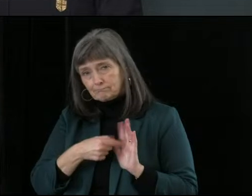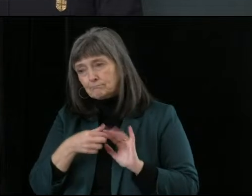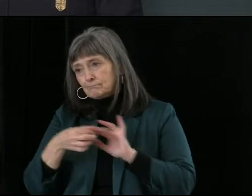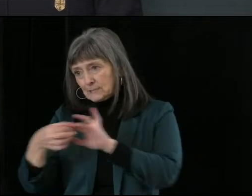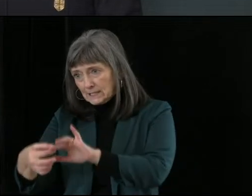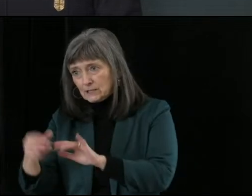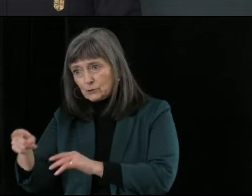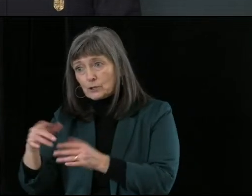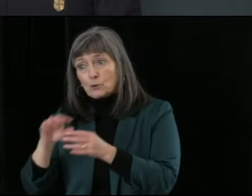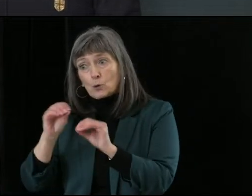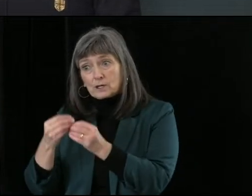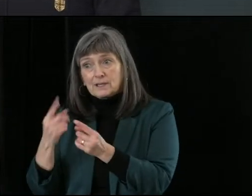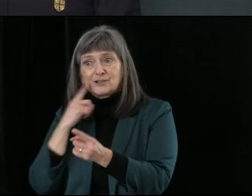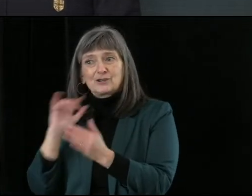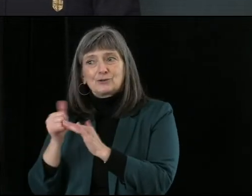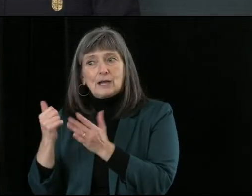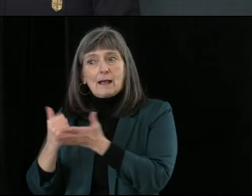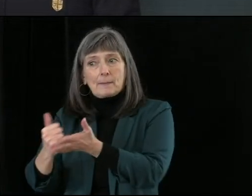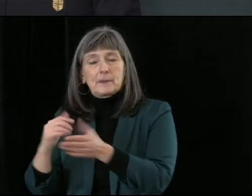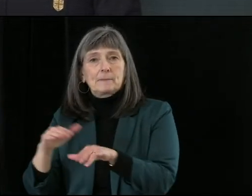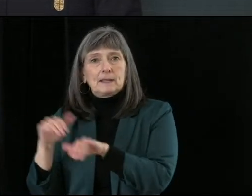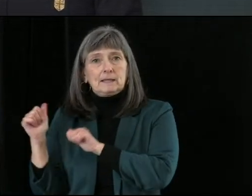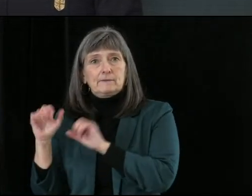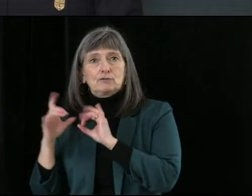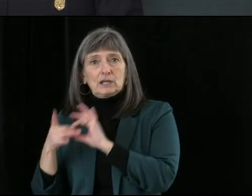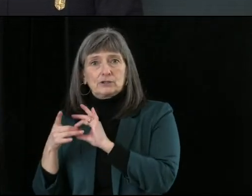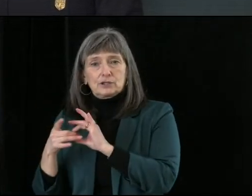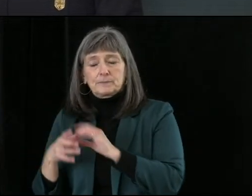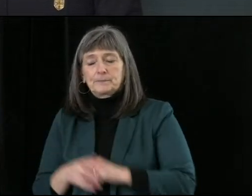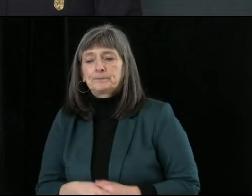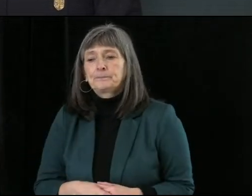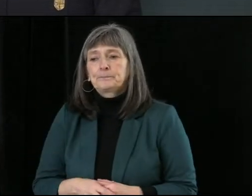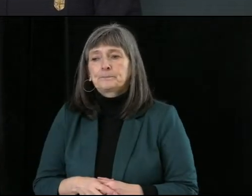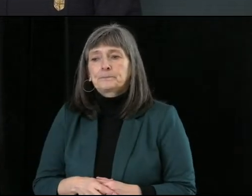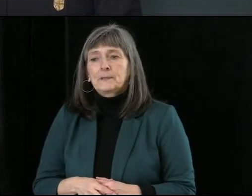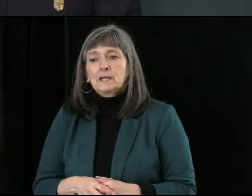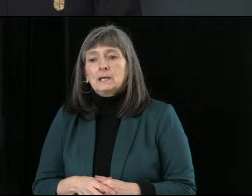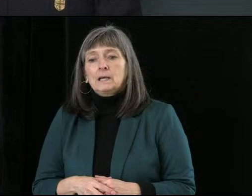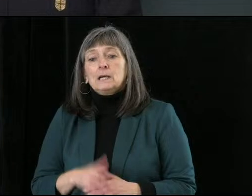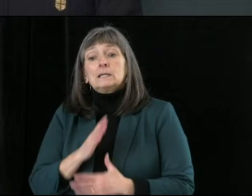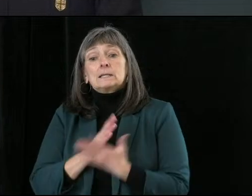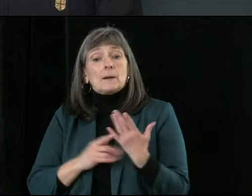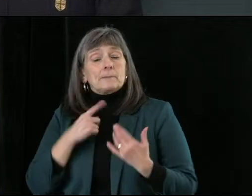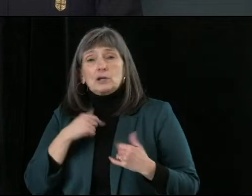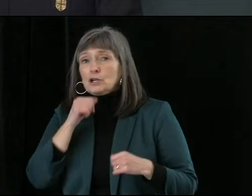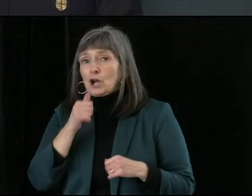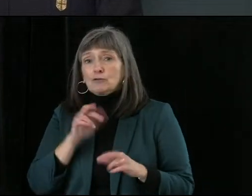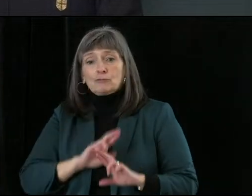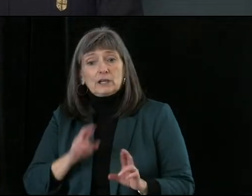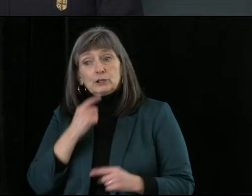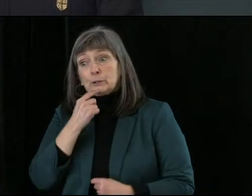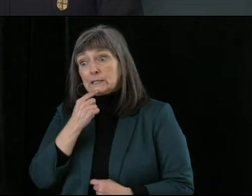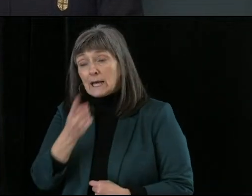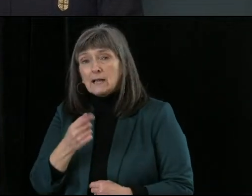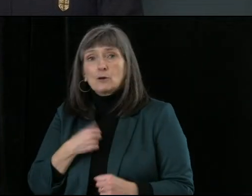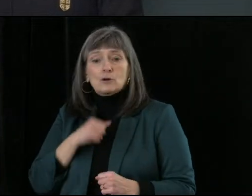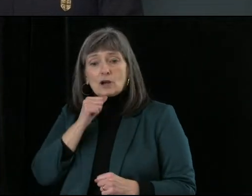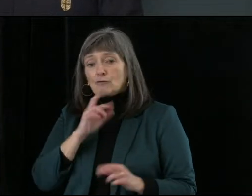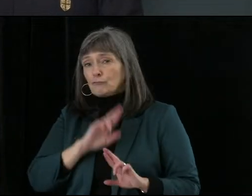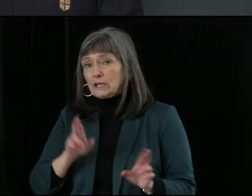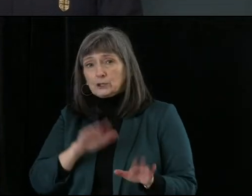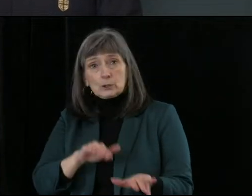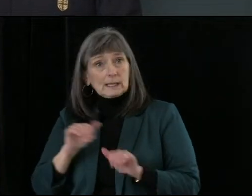violent relationship. For those we encounter who may not be ready to report or leave a violent